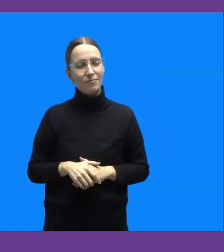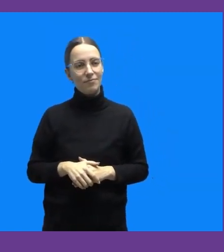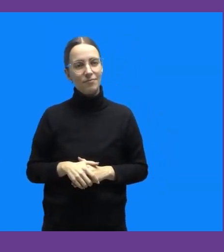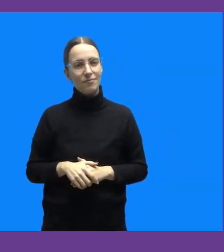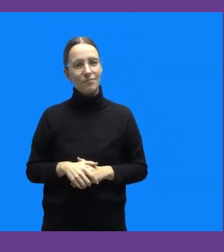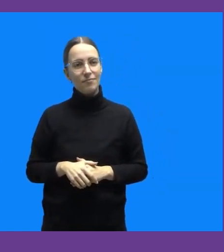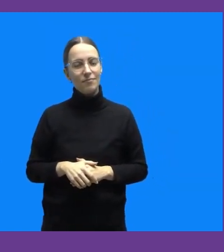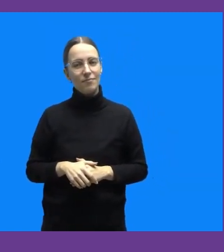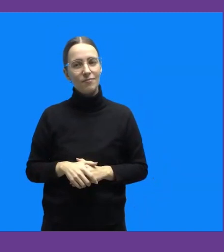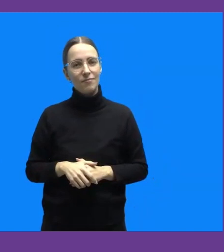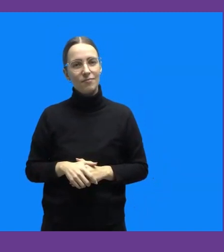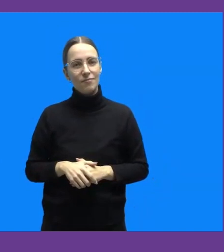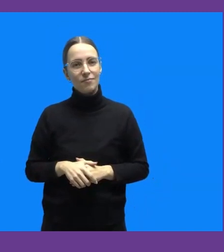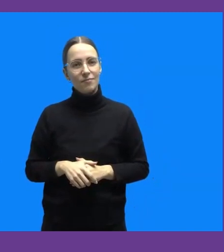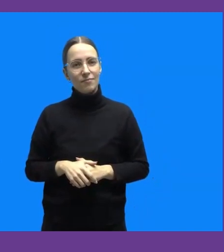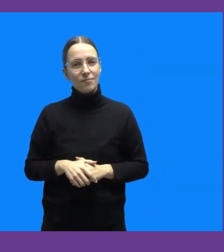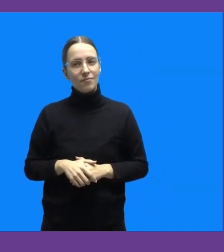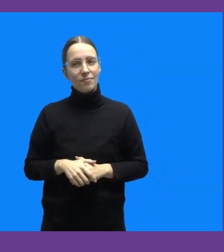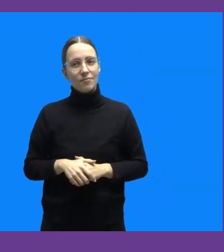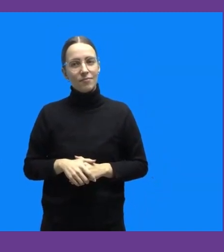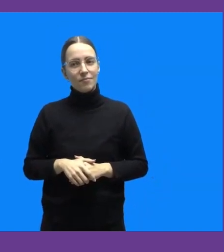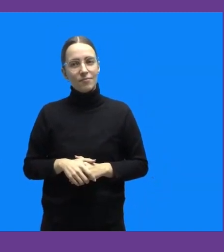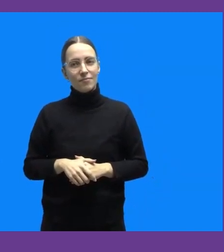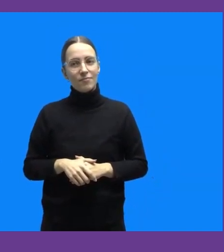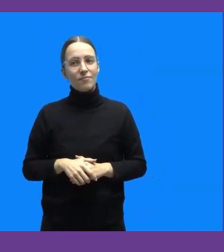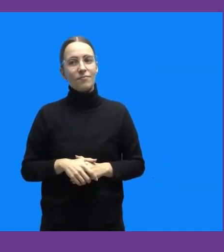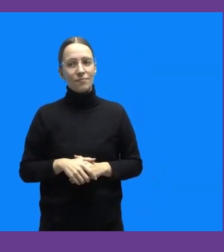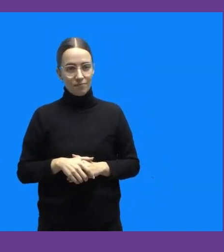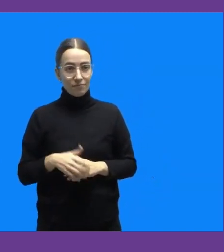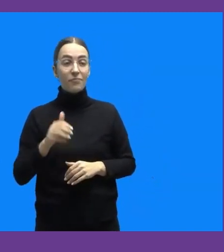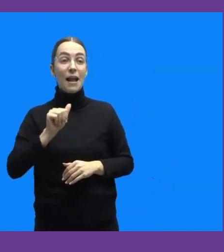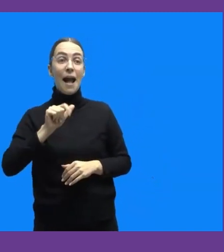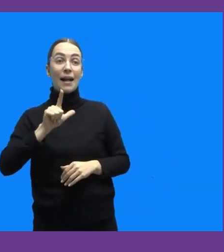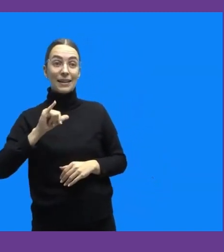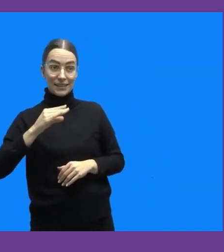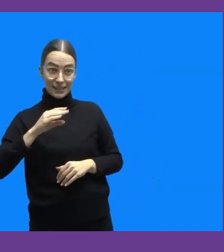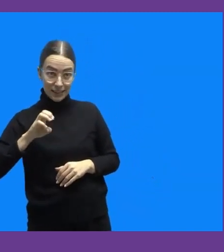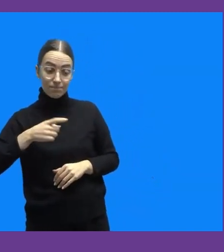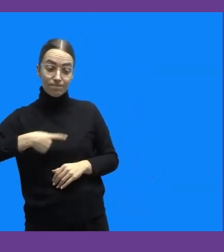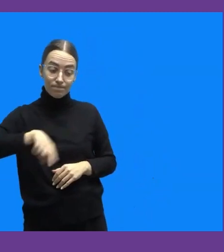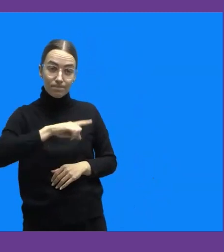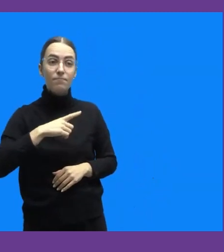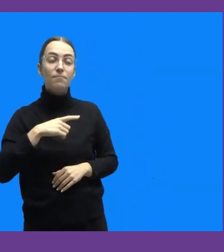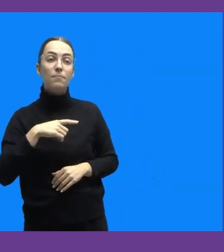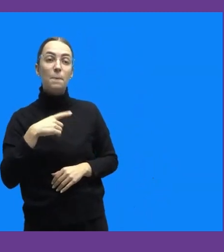build policies and also practices that could actually answer the needs of the